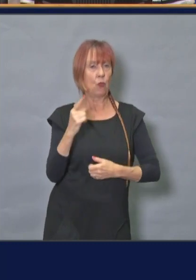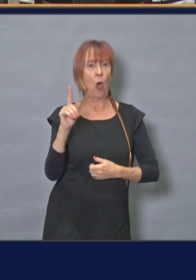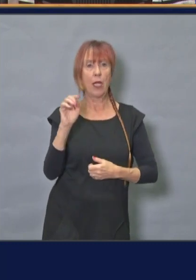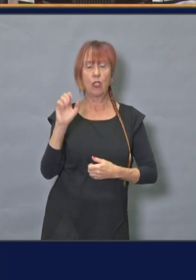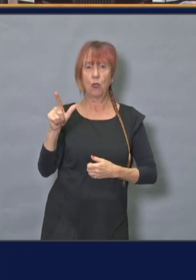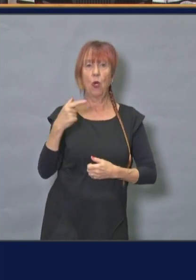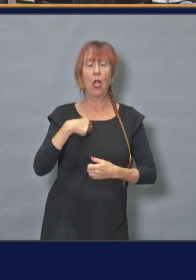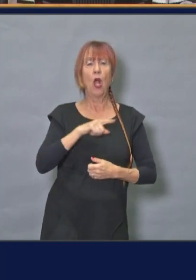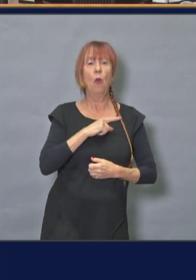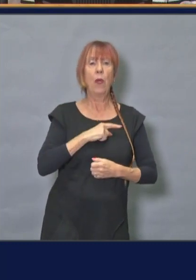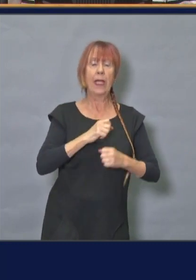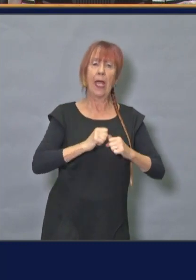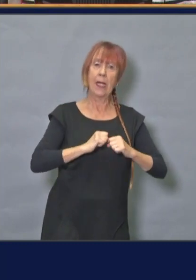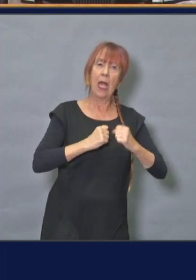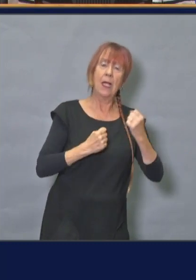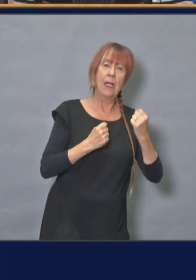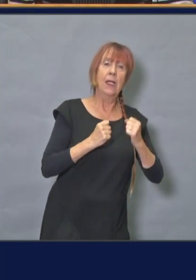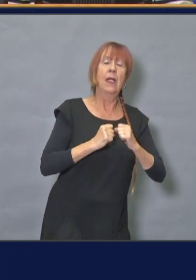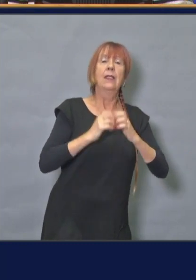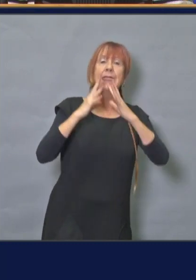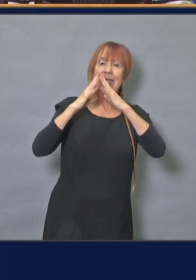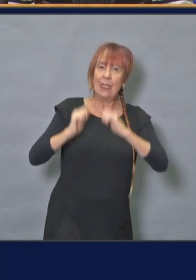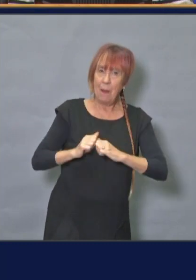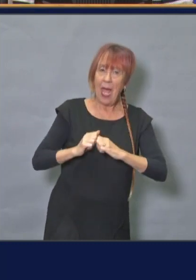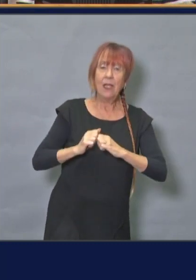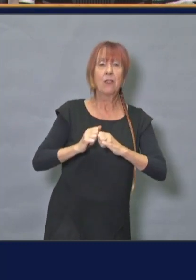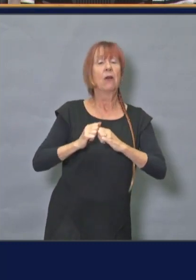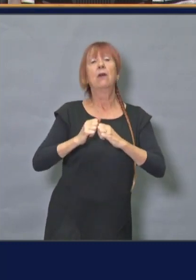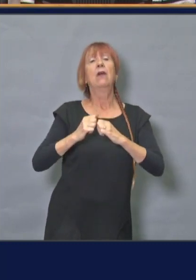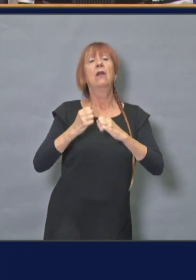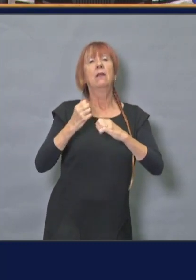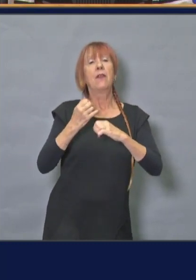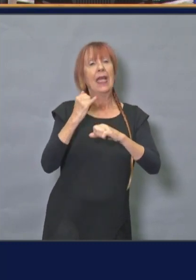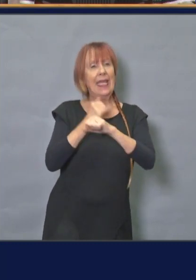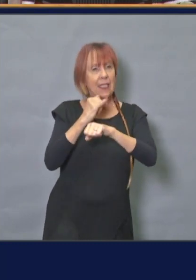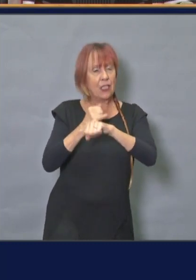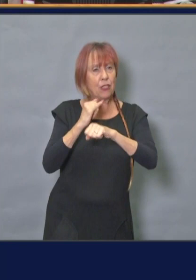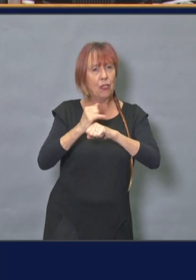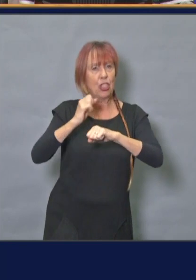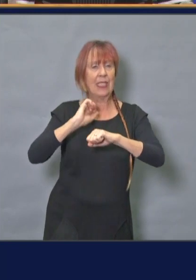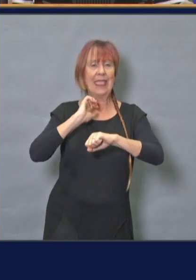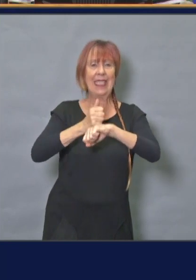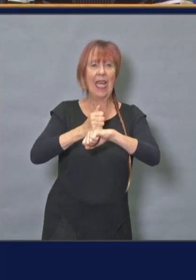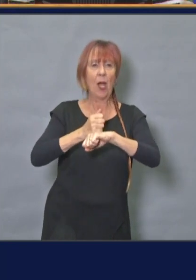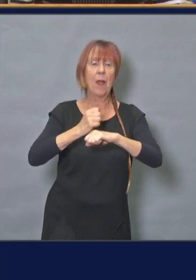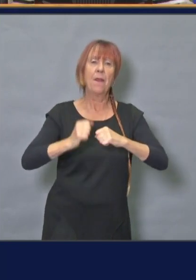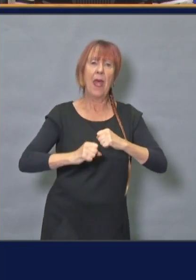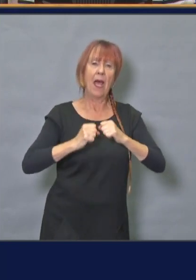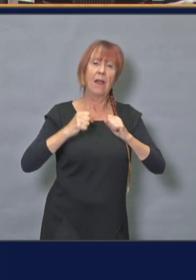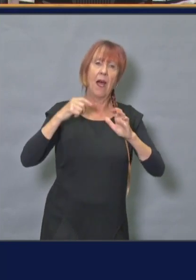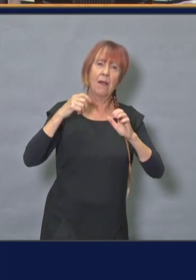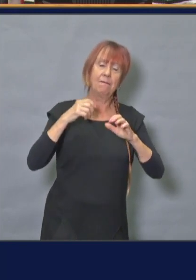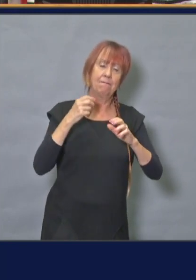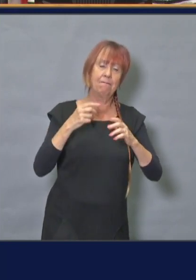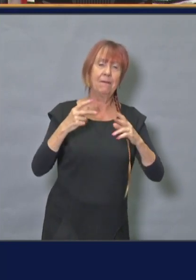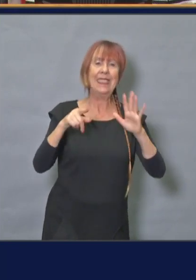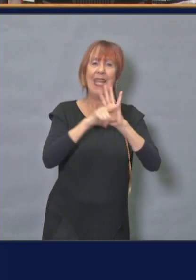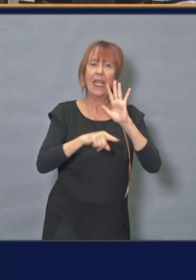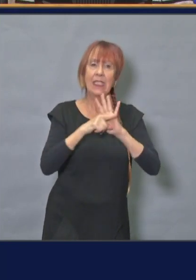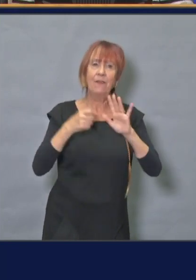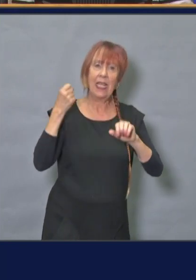oppressive systems and practices that disproportionately impact people of color and people who live in poverty. But